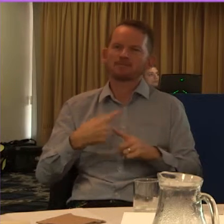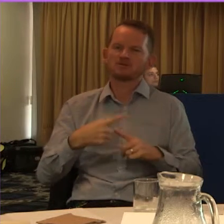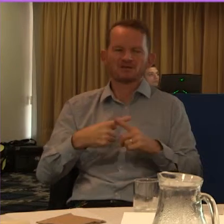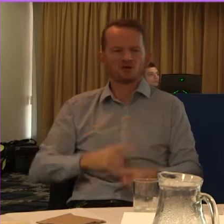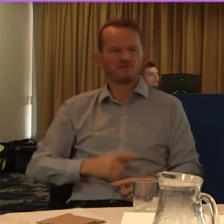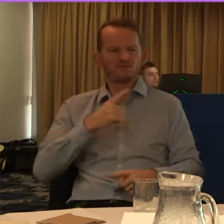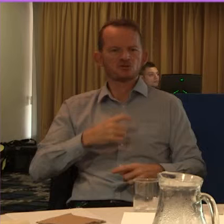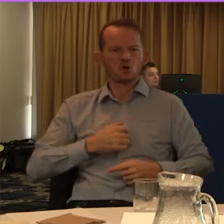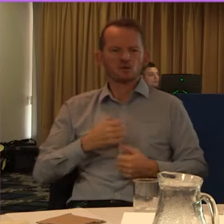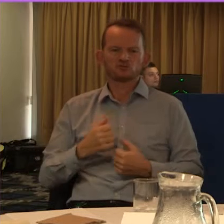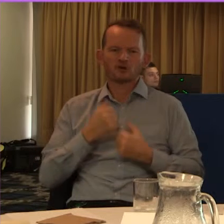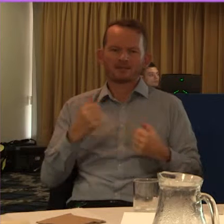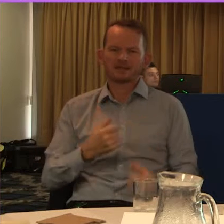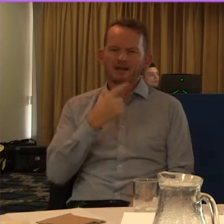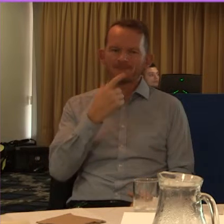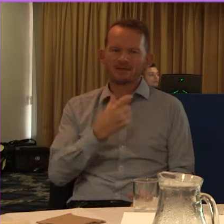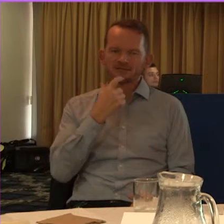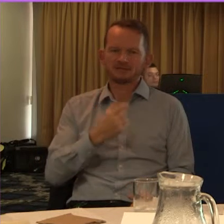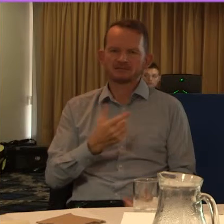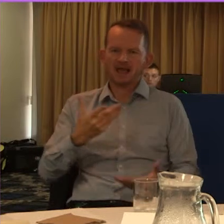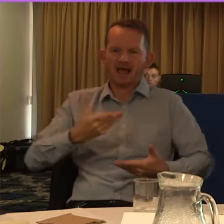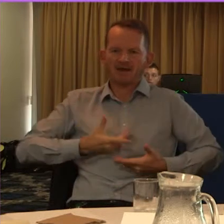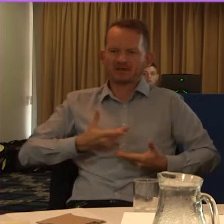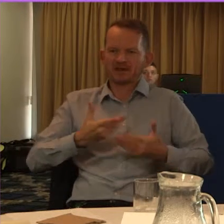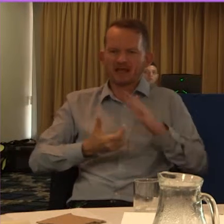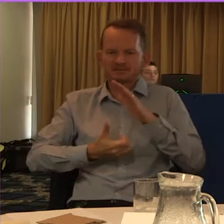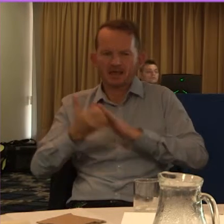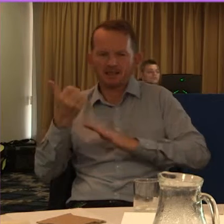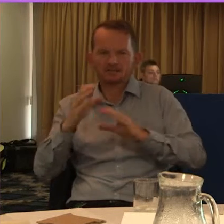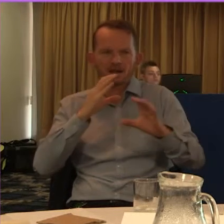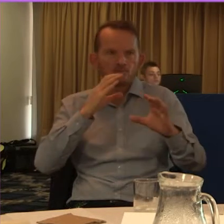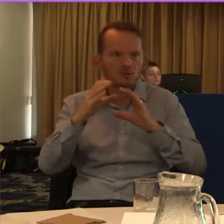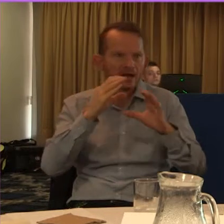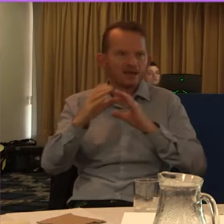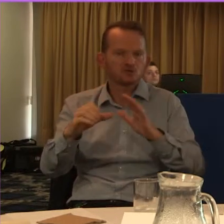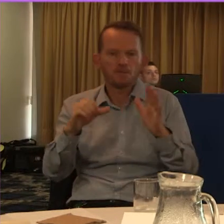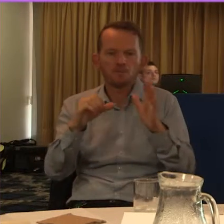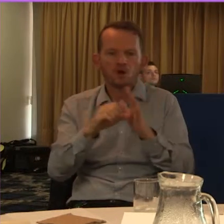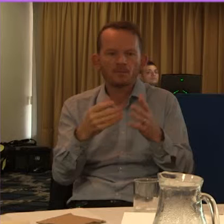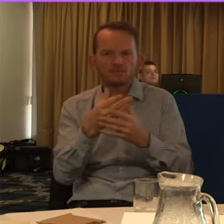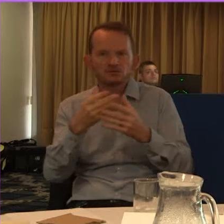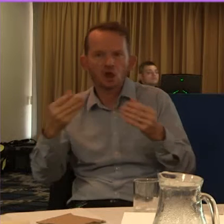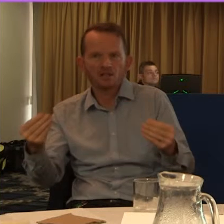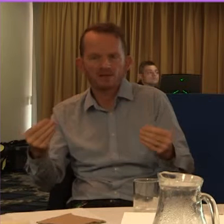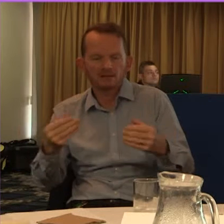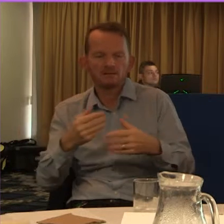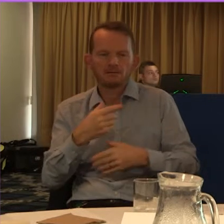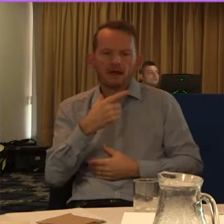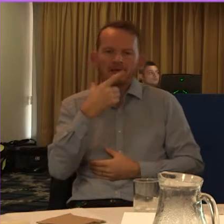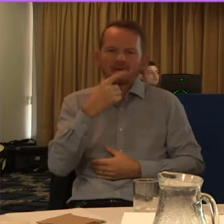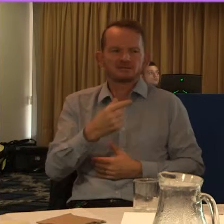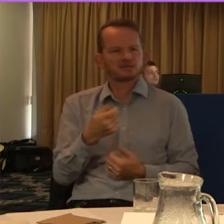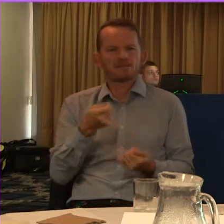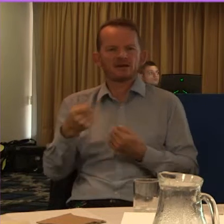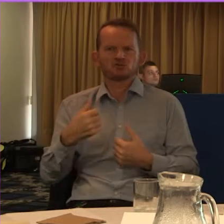and confidence in your own strengths and abilities. Having skills in communication and problem solving. And having the